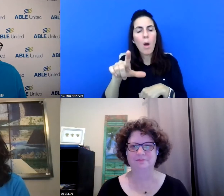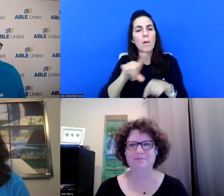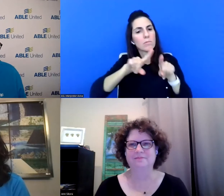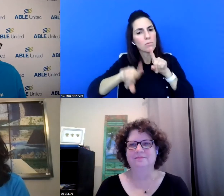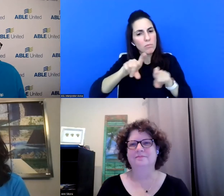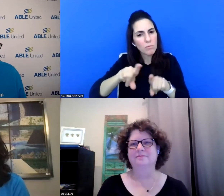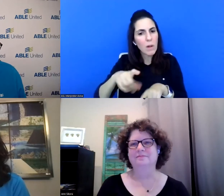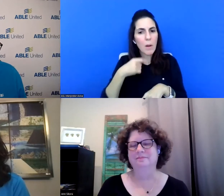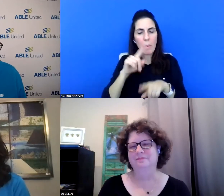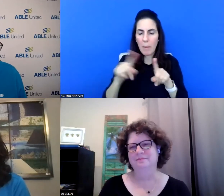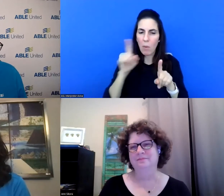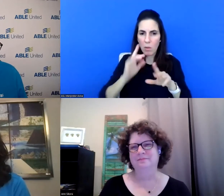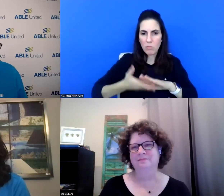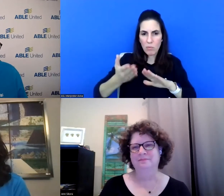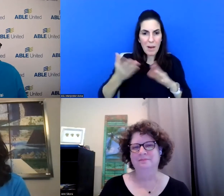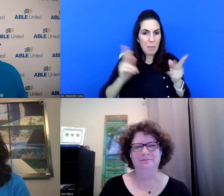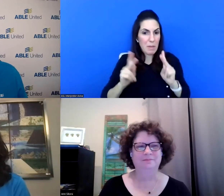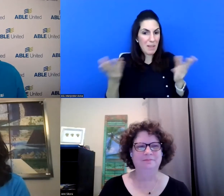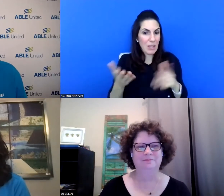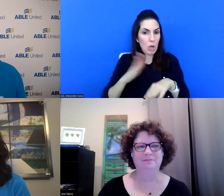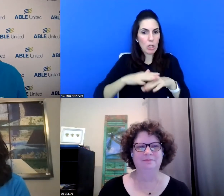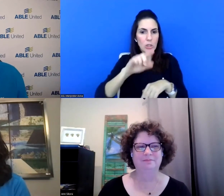that for our friends here on Zoom.